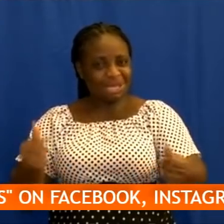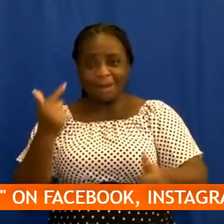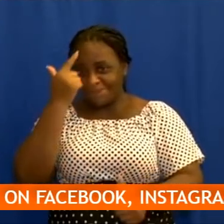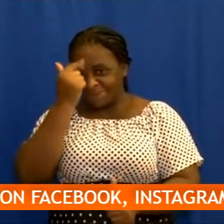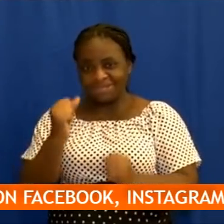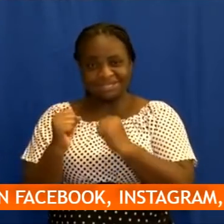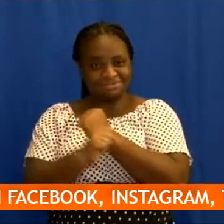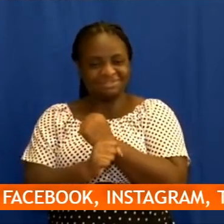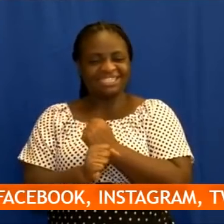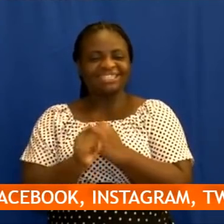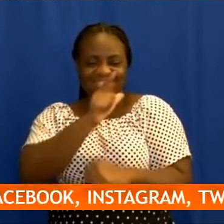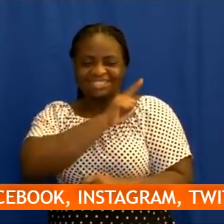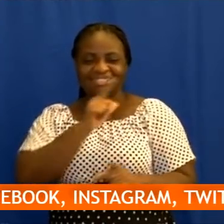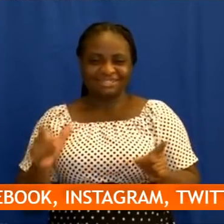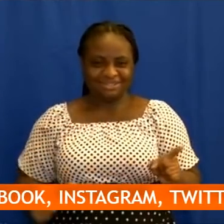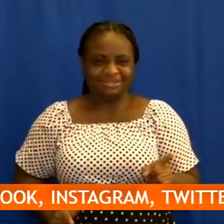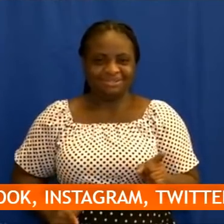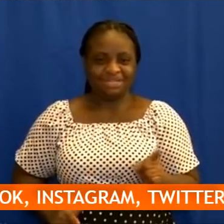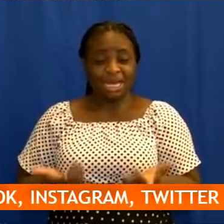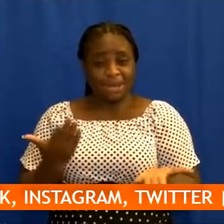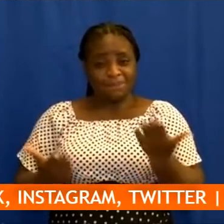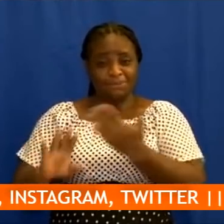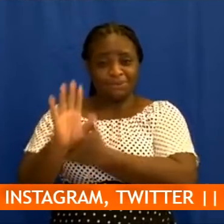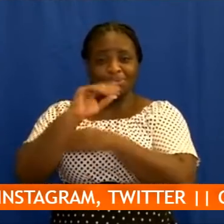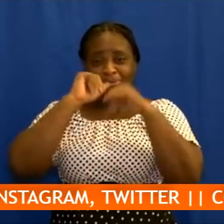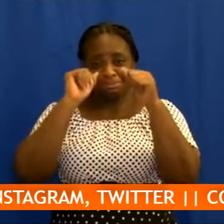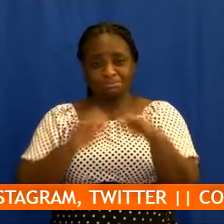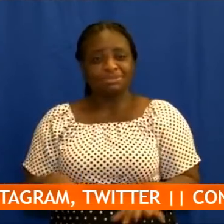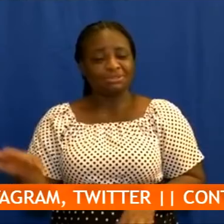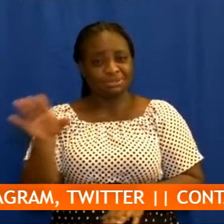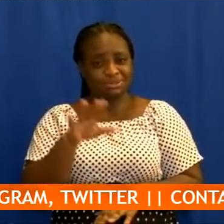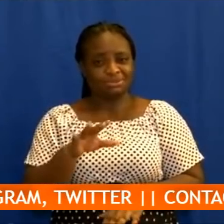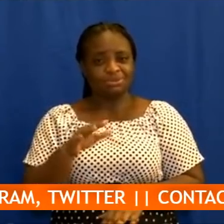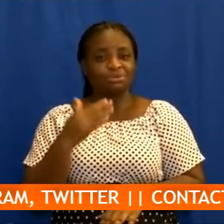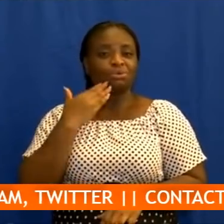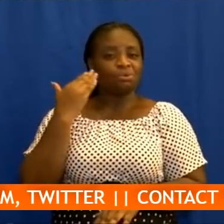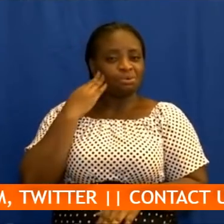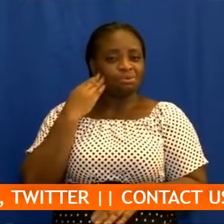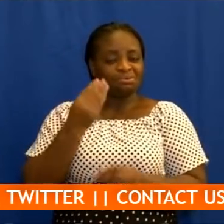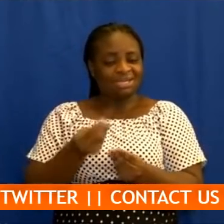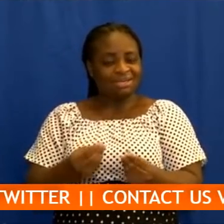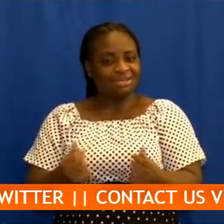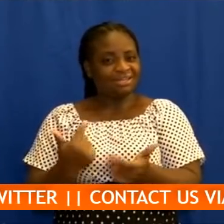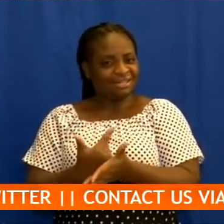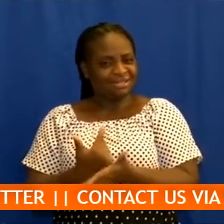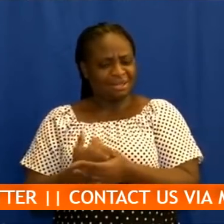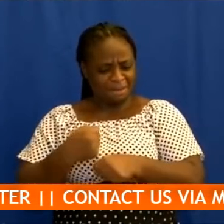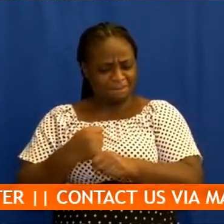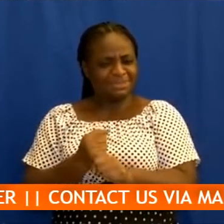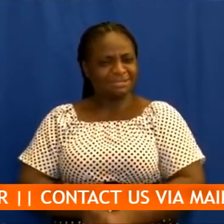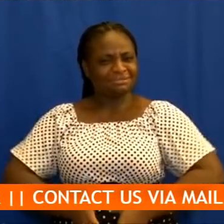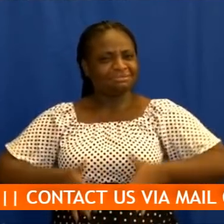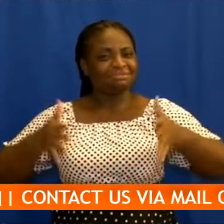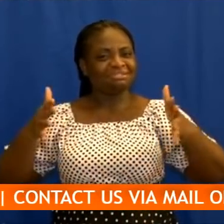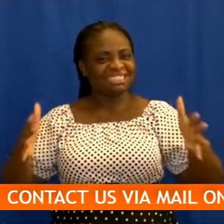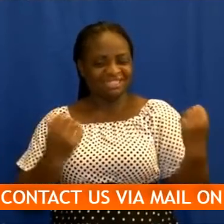the battle is the Lord's. May God bless us all and our homeland Ghana, and make